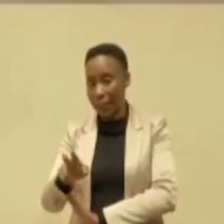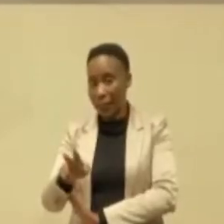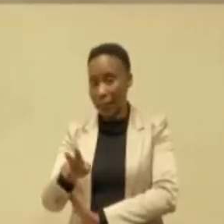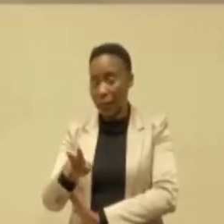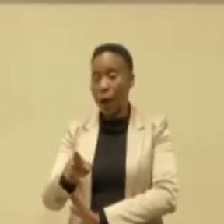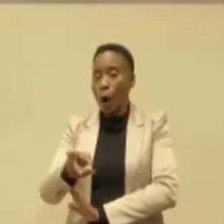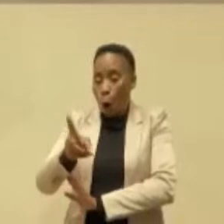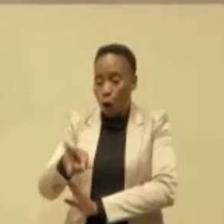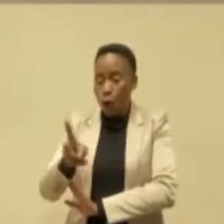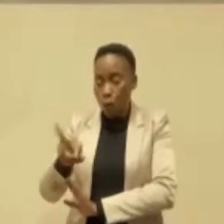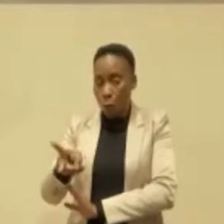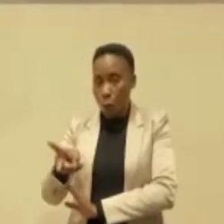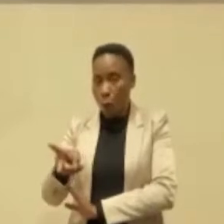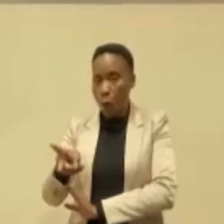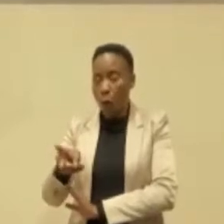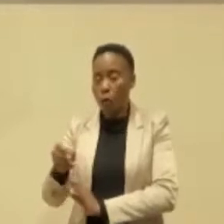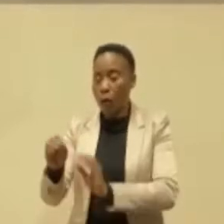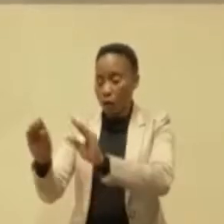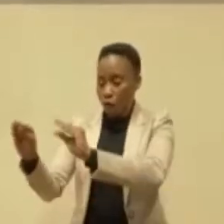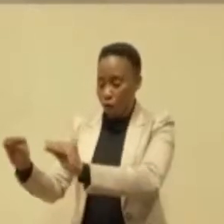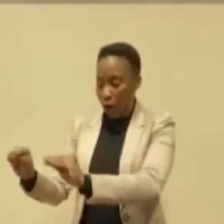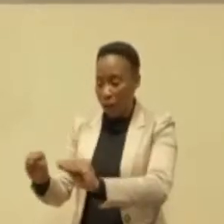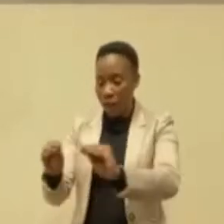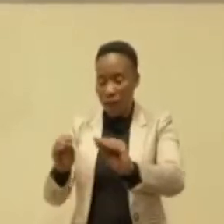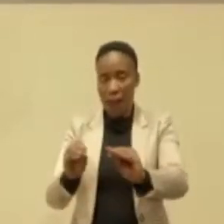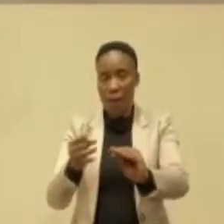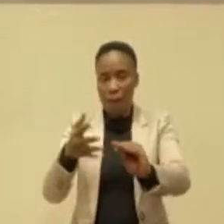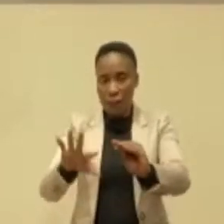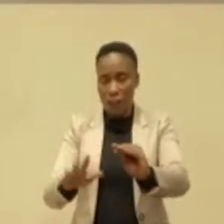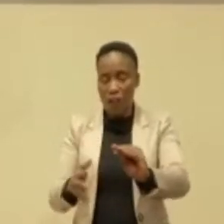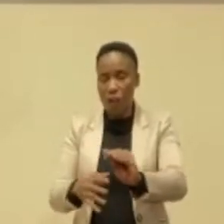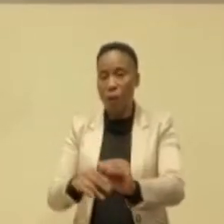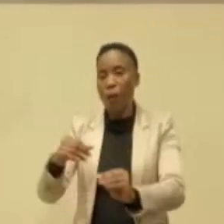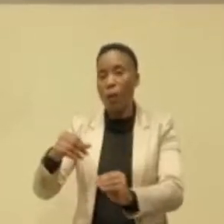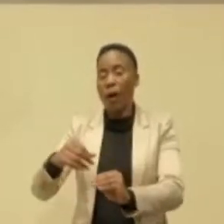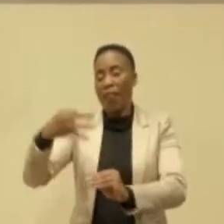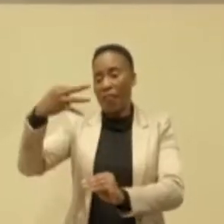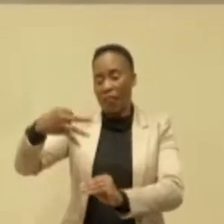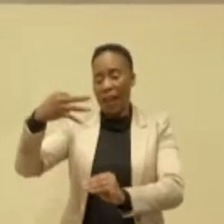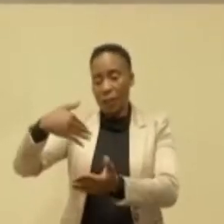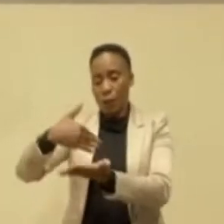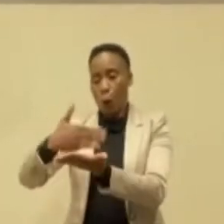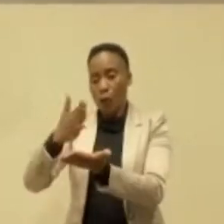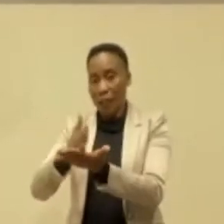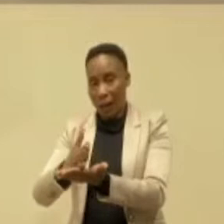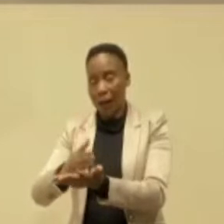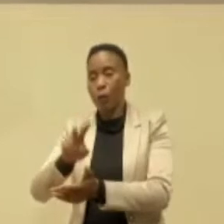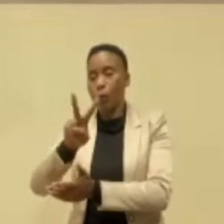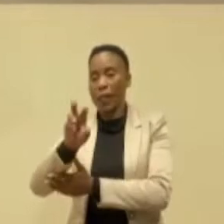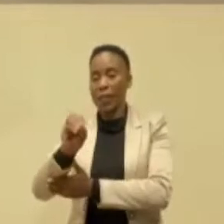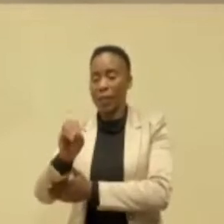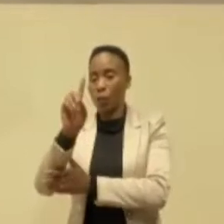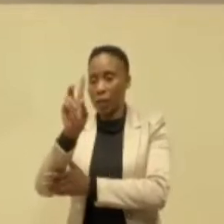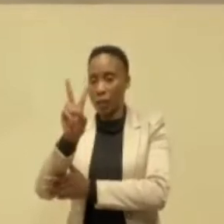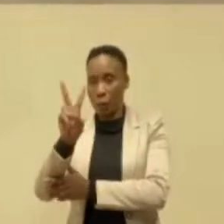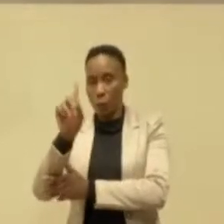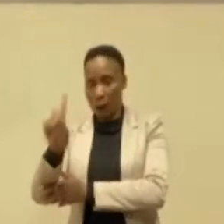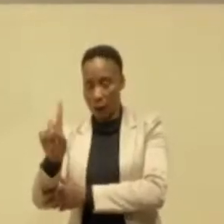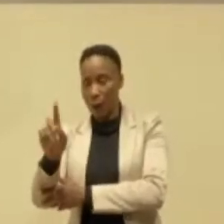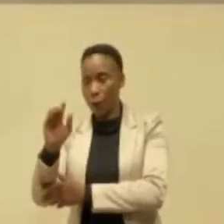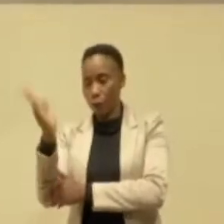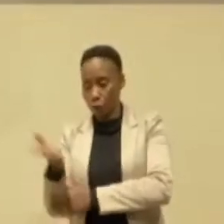have also been transferred during the third quarter of 2021 2022